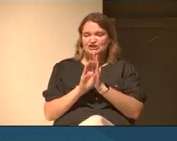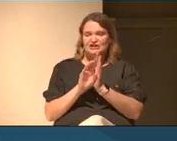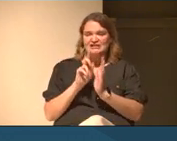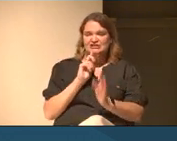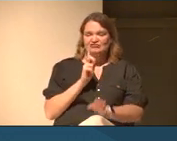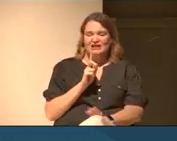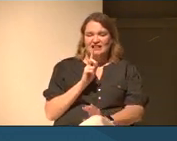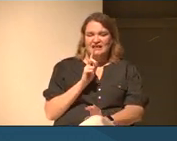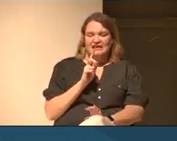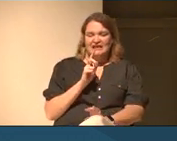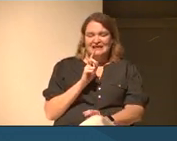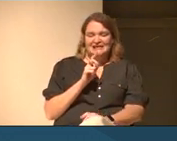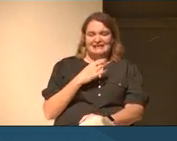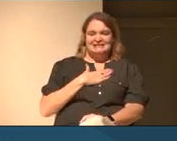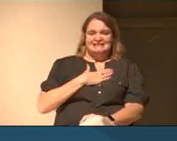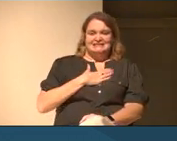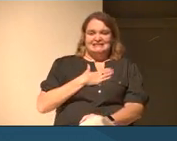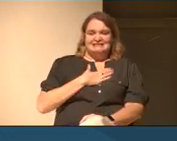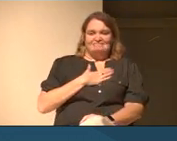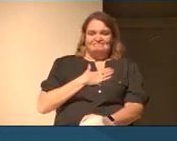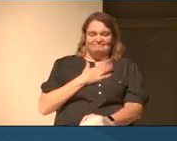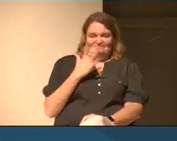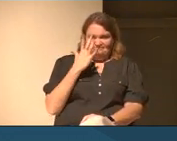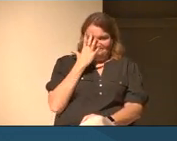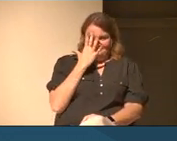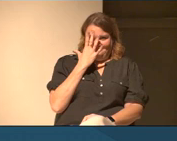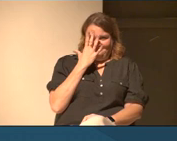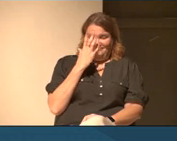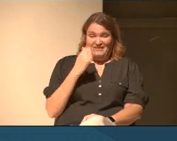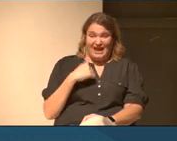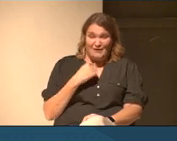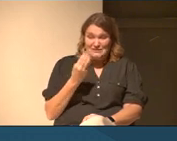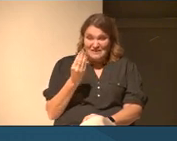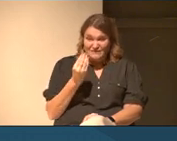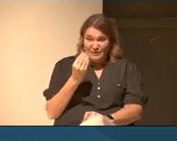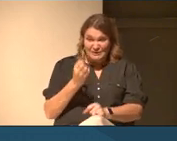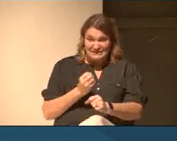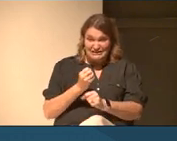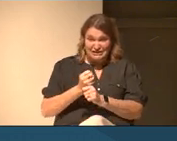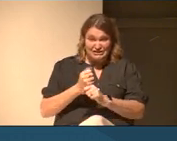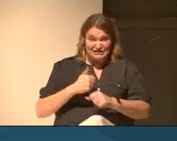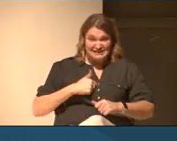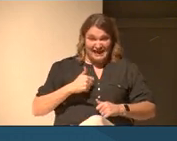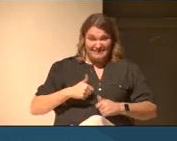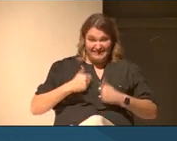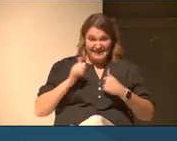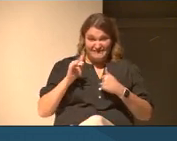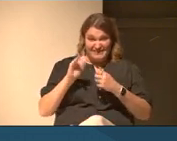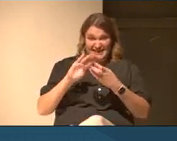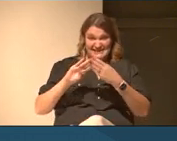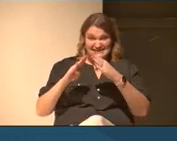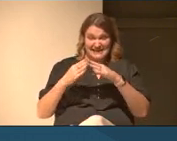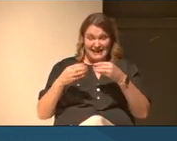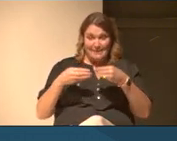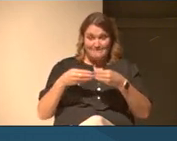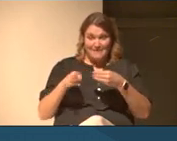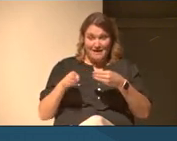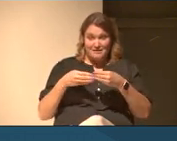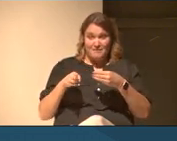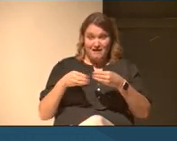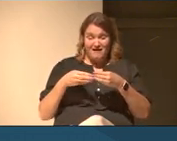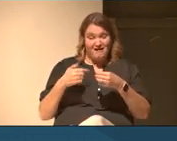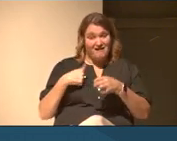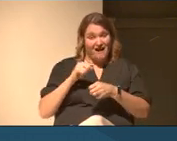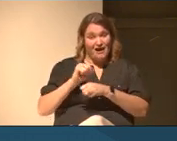kind of resonates with me in a kind of sad way, because I spent 14 years living in that city there. That's Panama City. I work for the